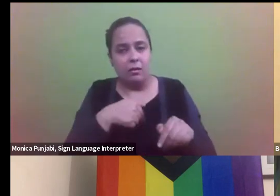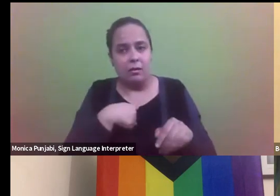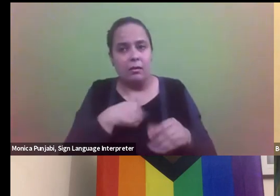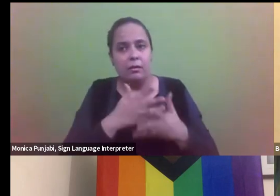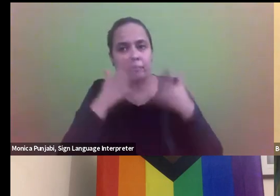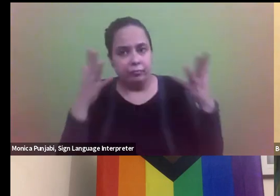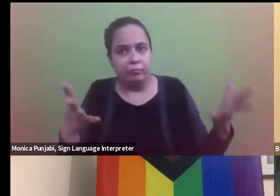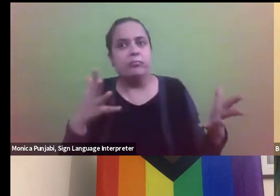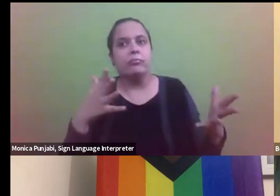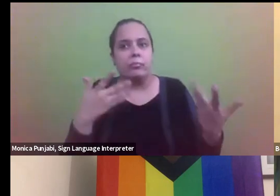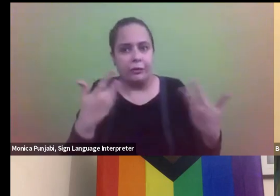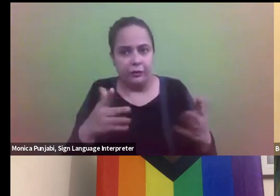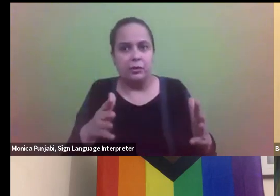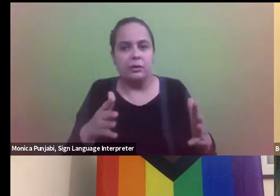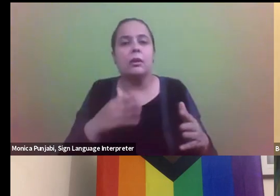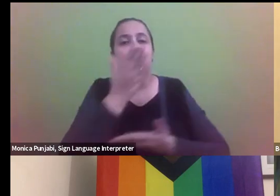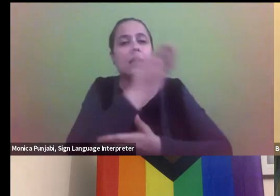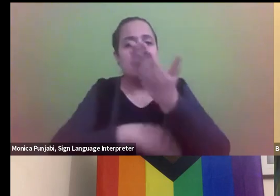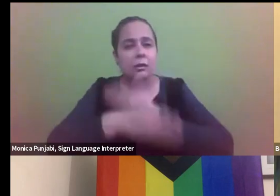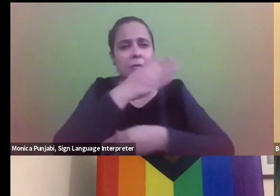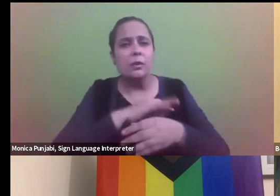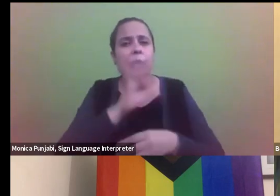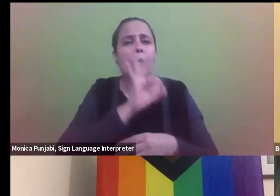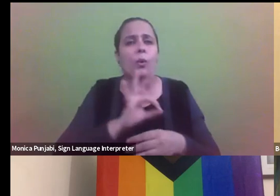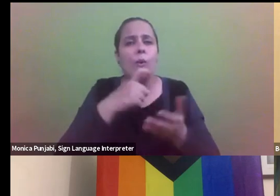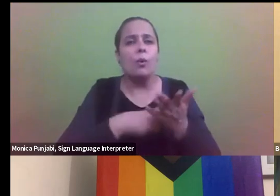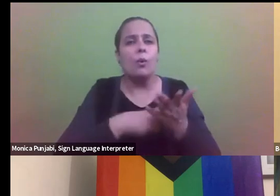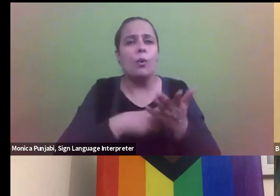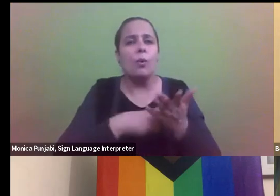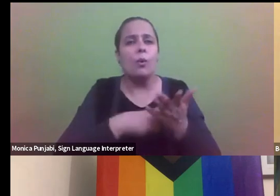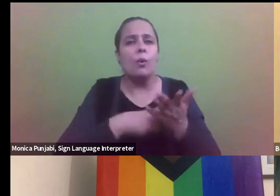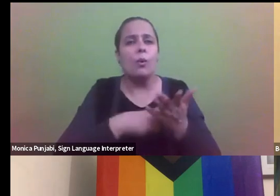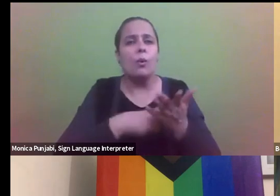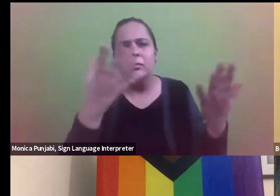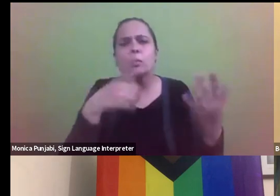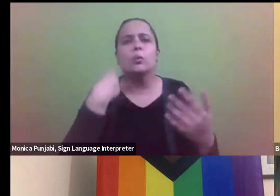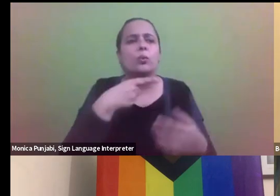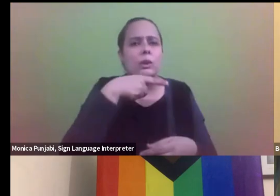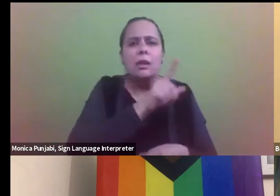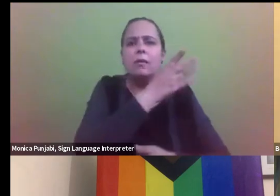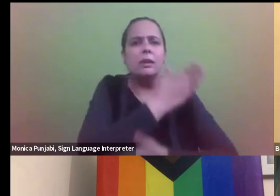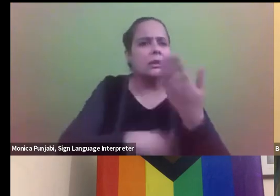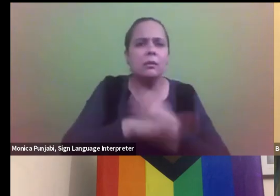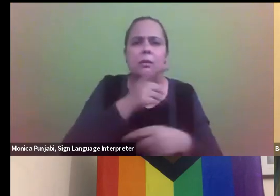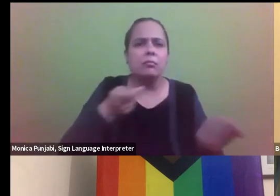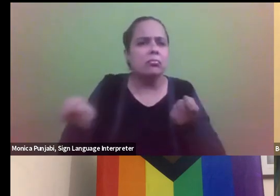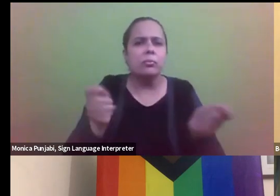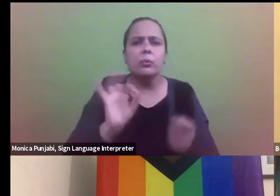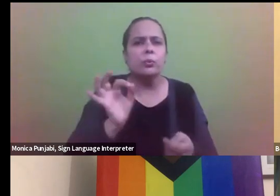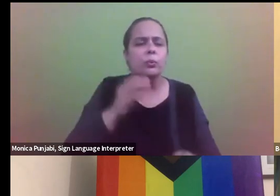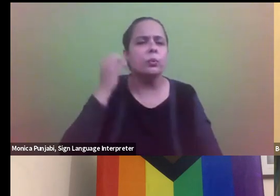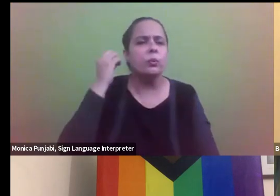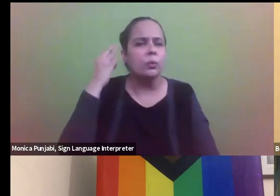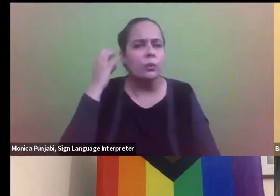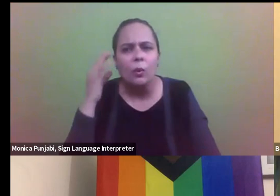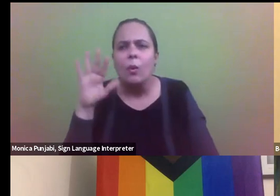most of the disability organizations are led by able-bodied, able-minded people, and or